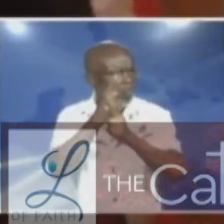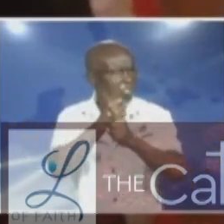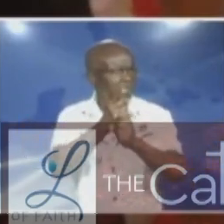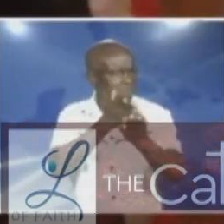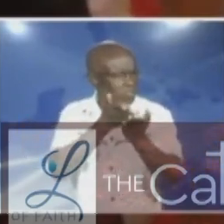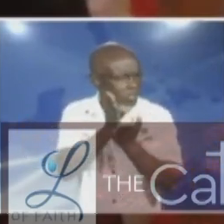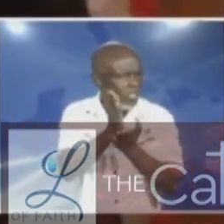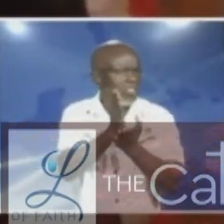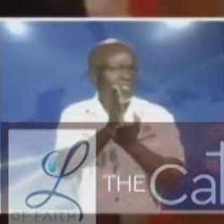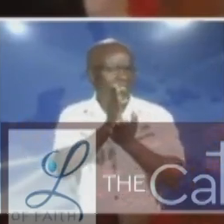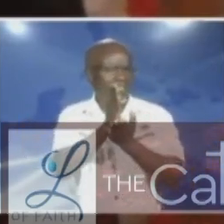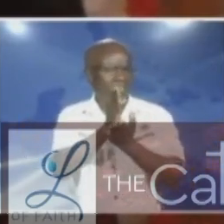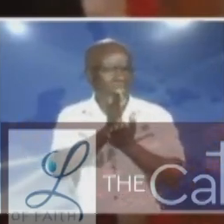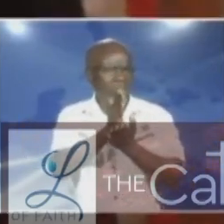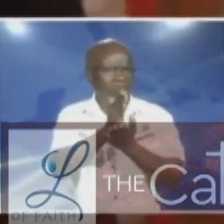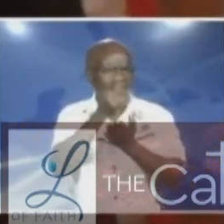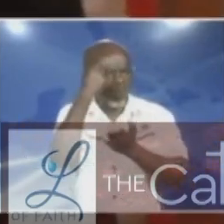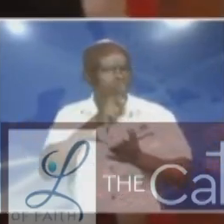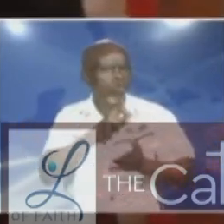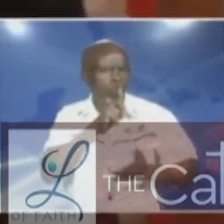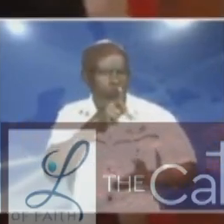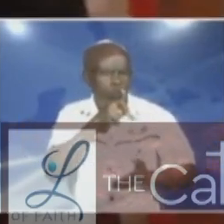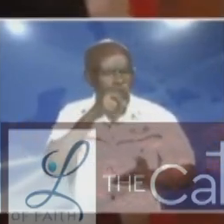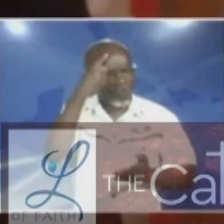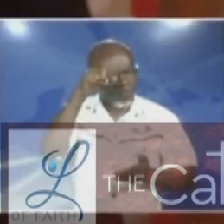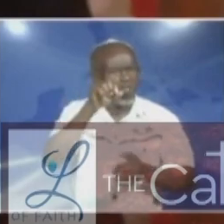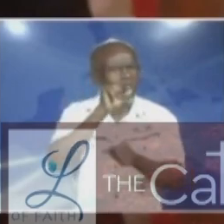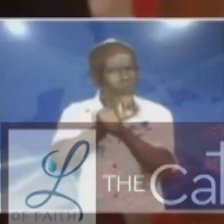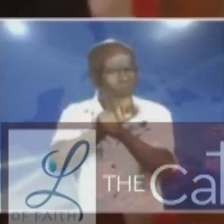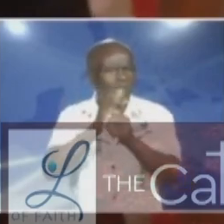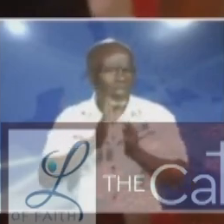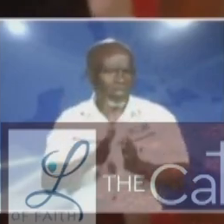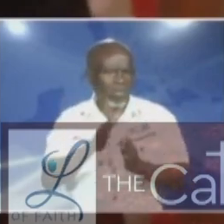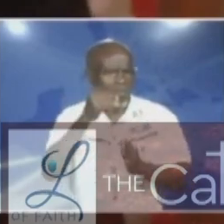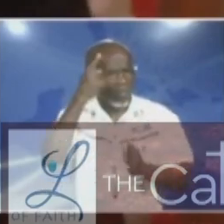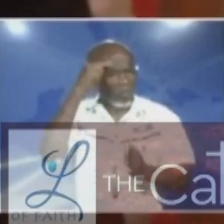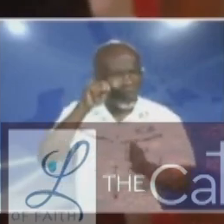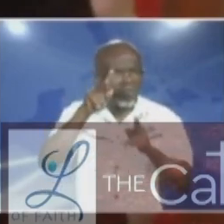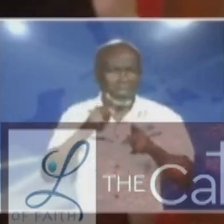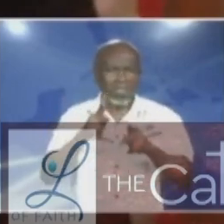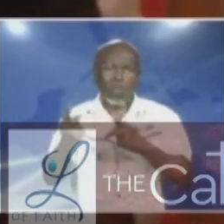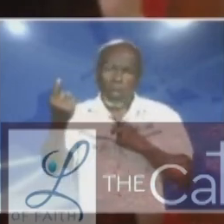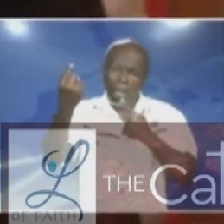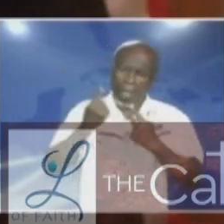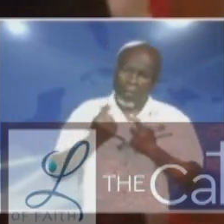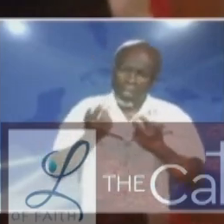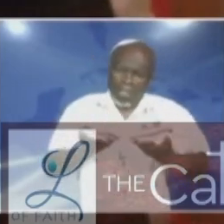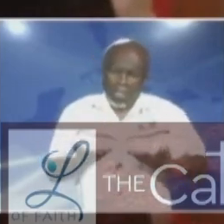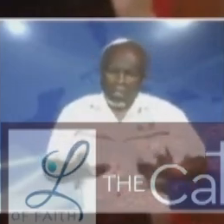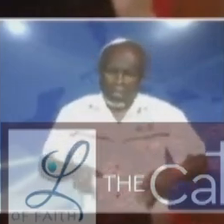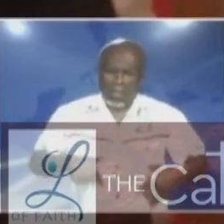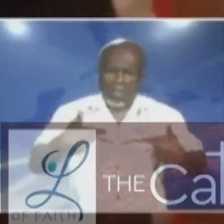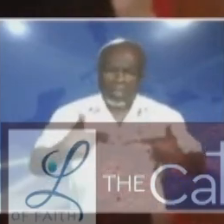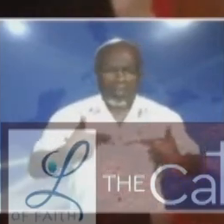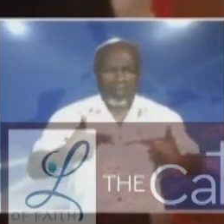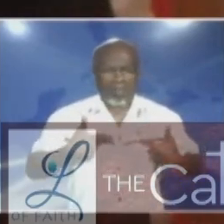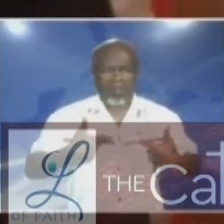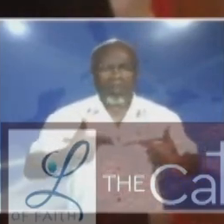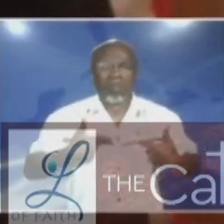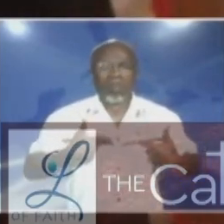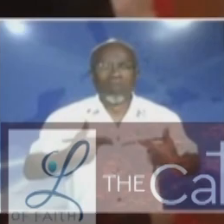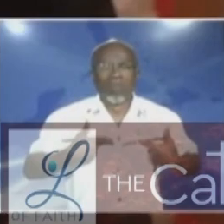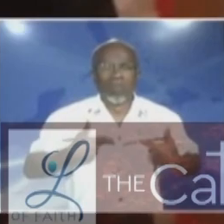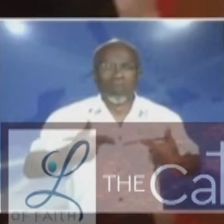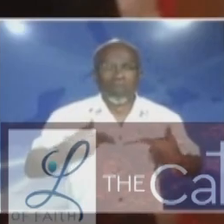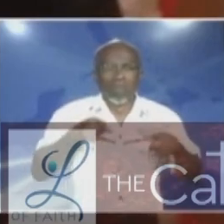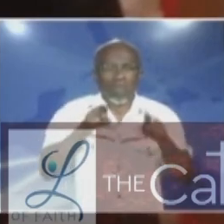is true, for the worker, for the migrant, for those on the margins, and also